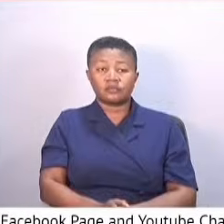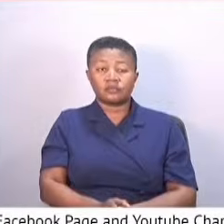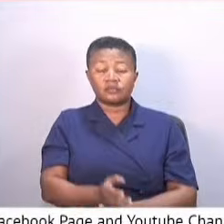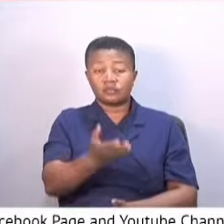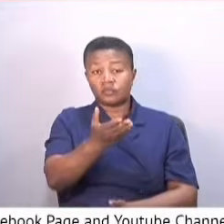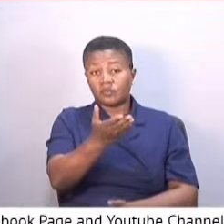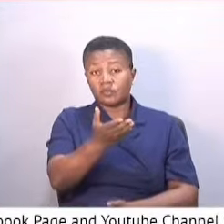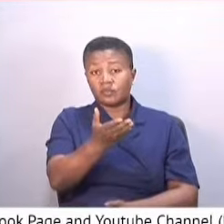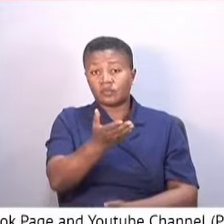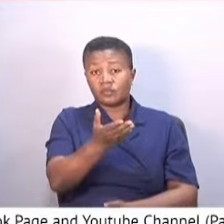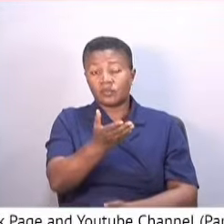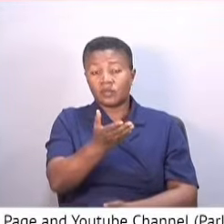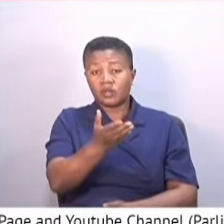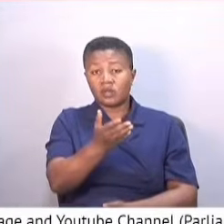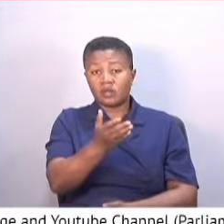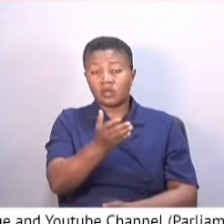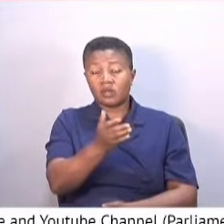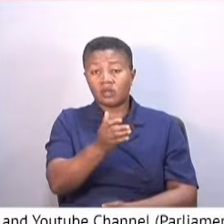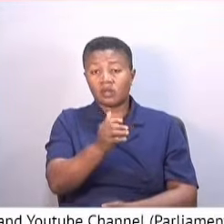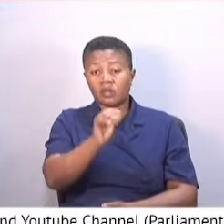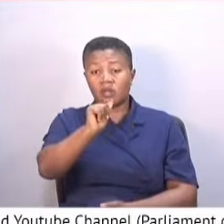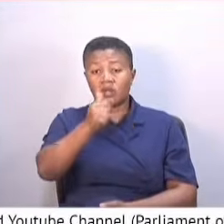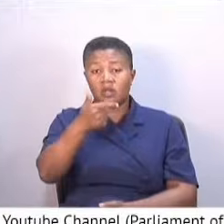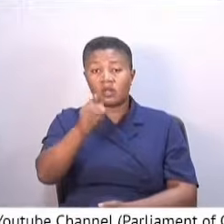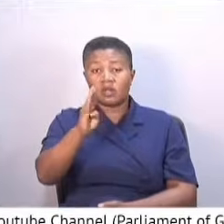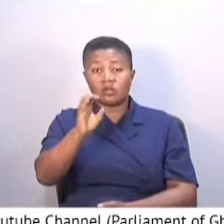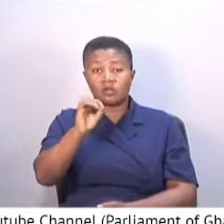Yes, Honorable Lagbeja. Mr. Speaker,